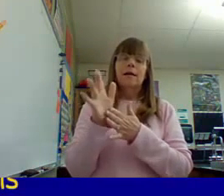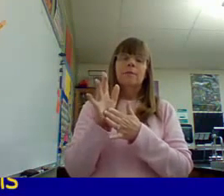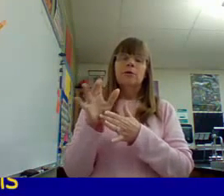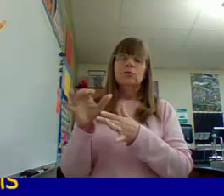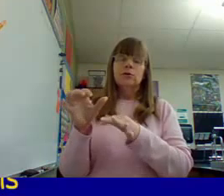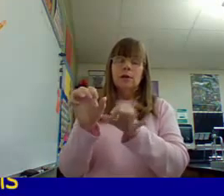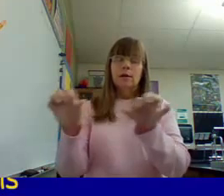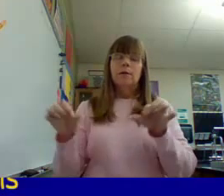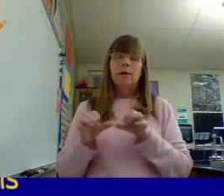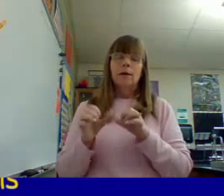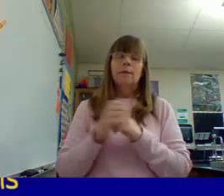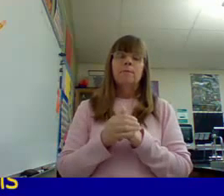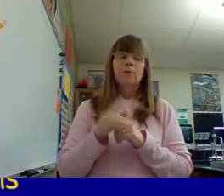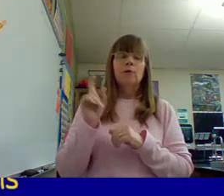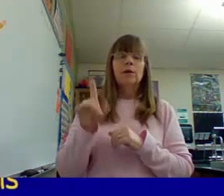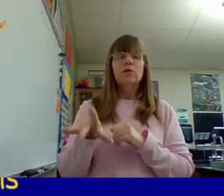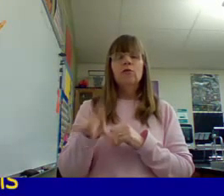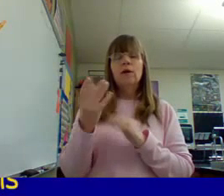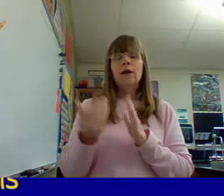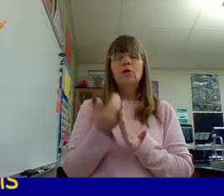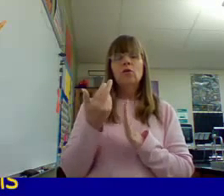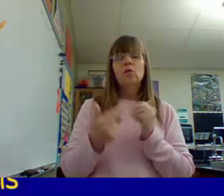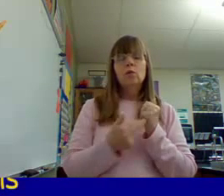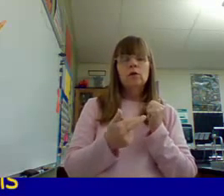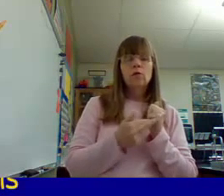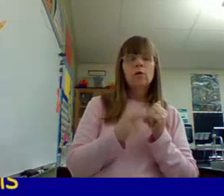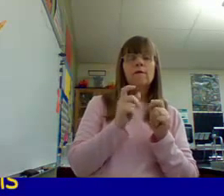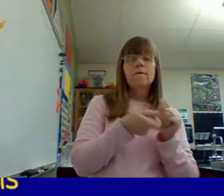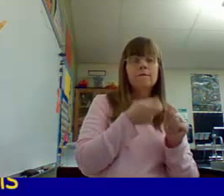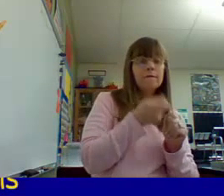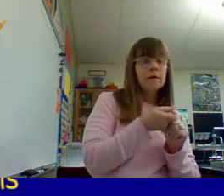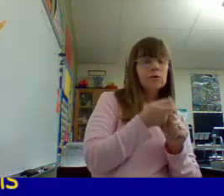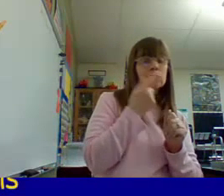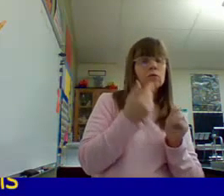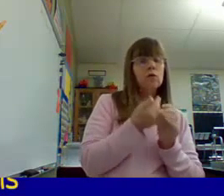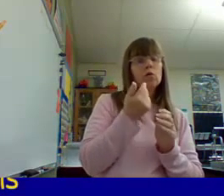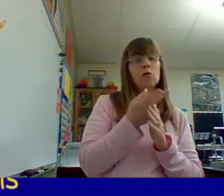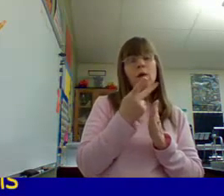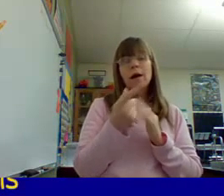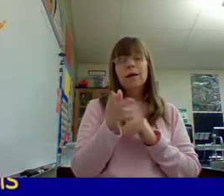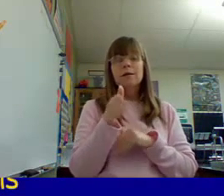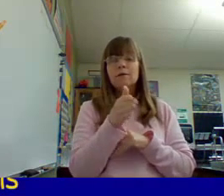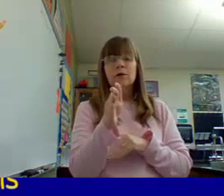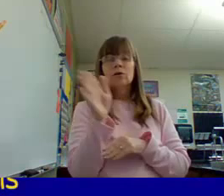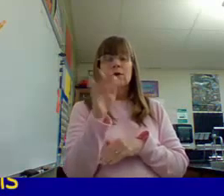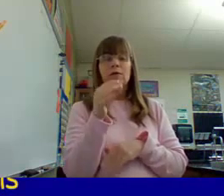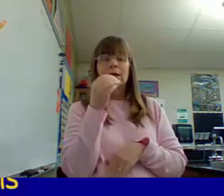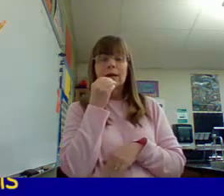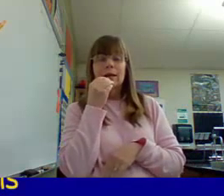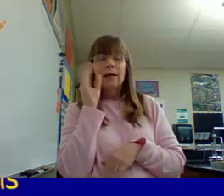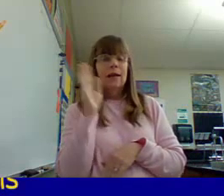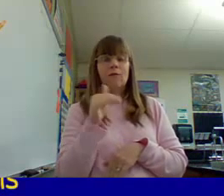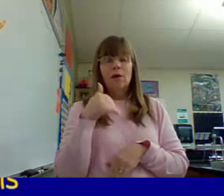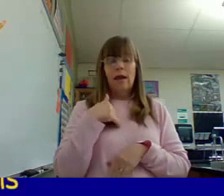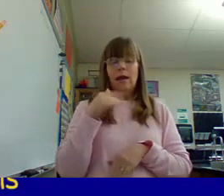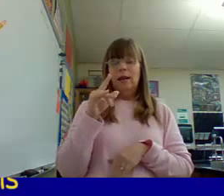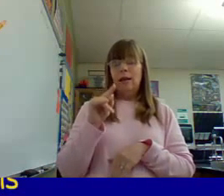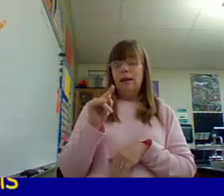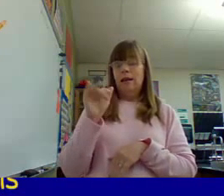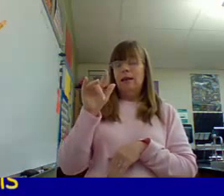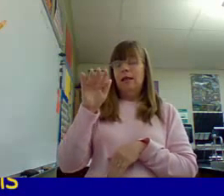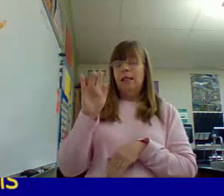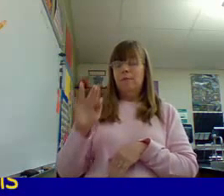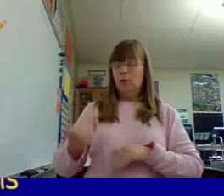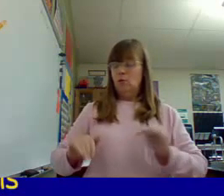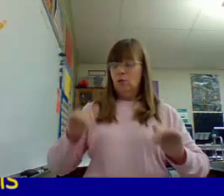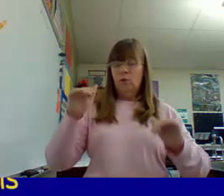around this is to find new resources, fish for new species that people aren't used to eating. And when I was a kid, we never had tilapia. So that's